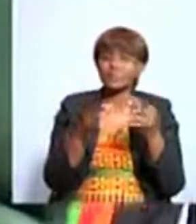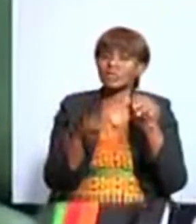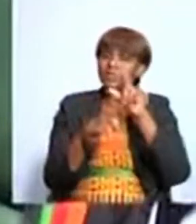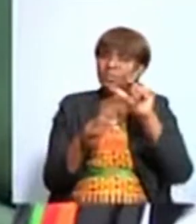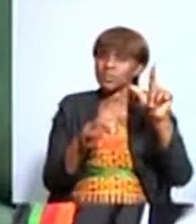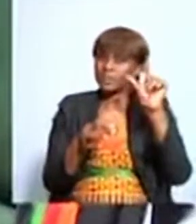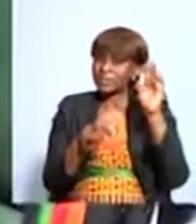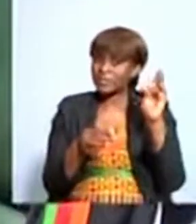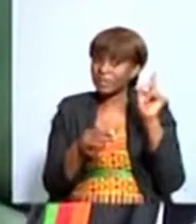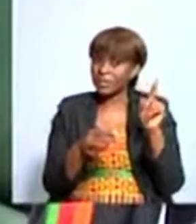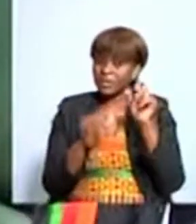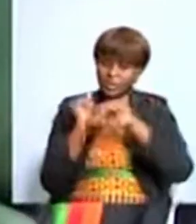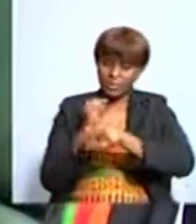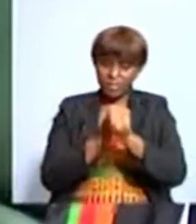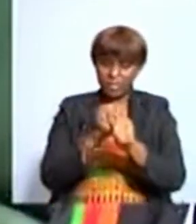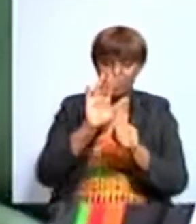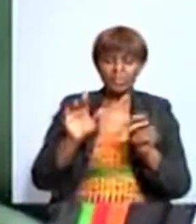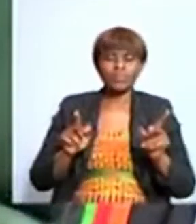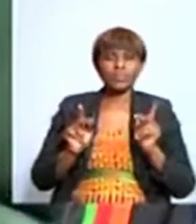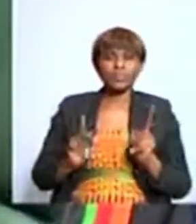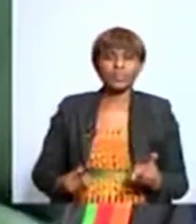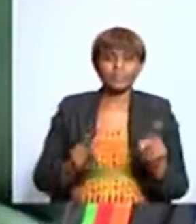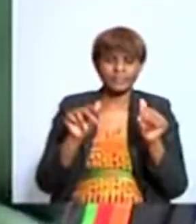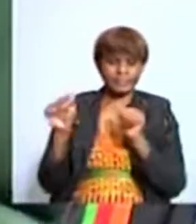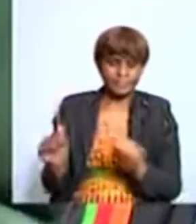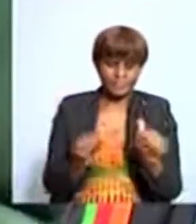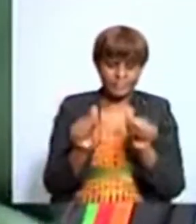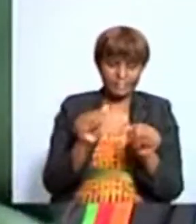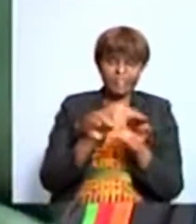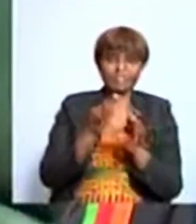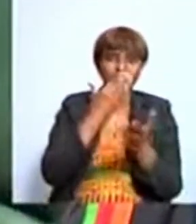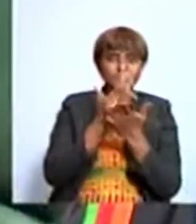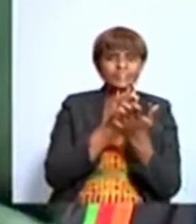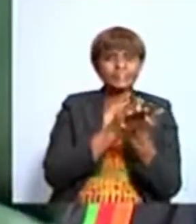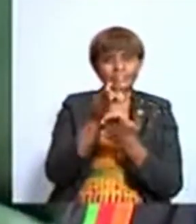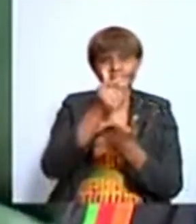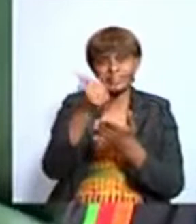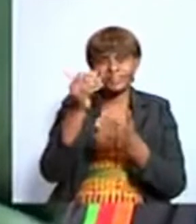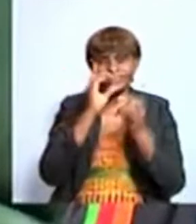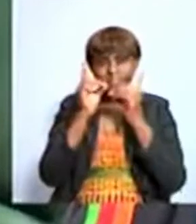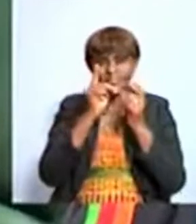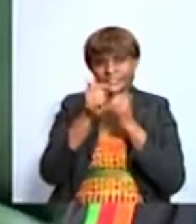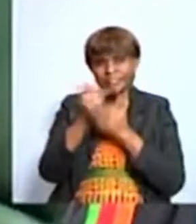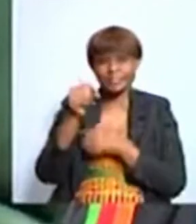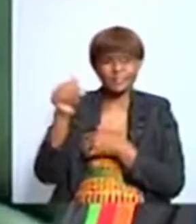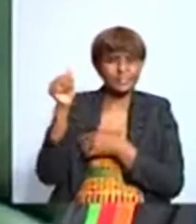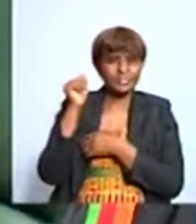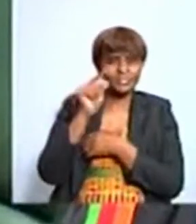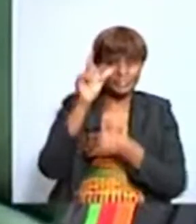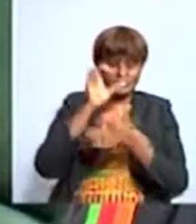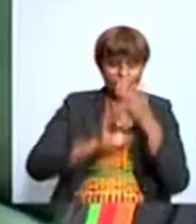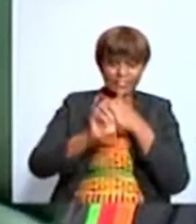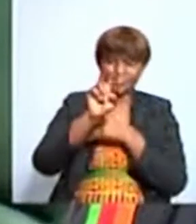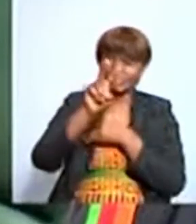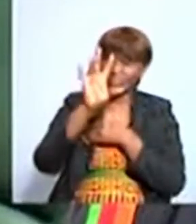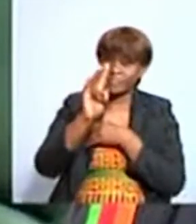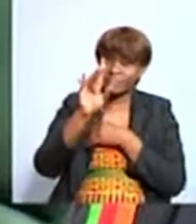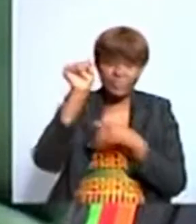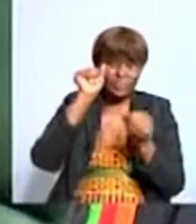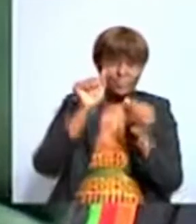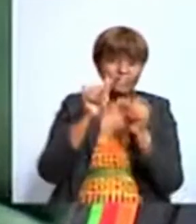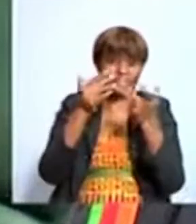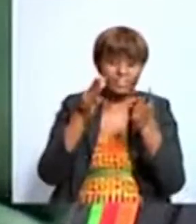27, protection of persons acting in good faith. Any debate? Any objection? Clause 27 is agreed